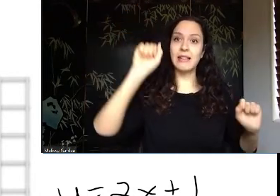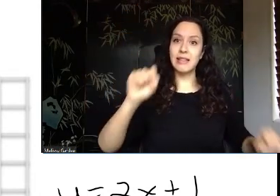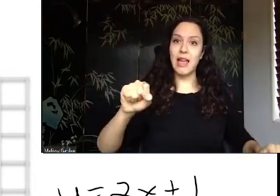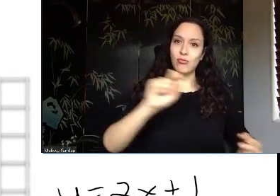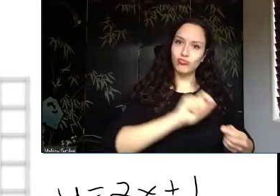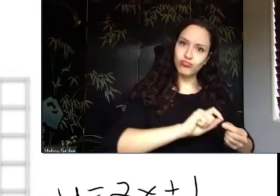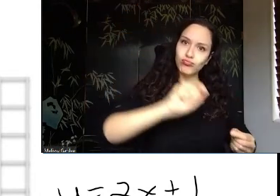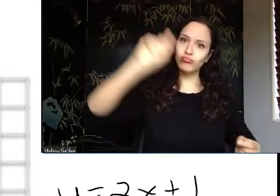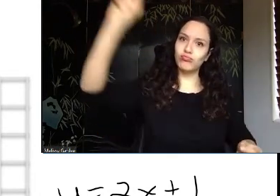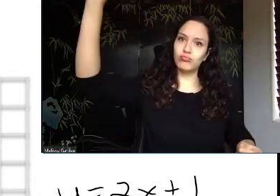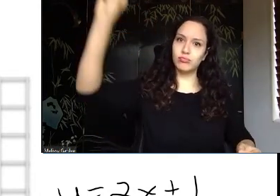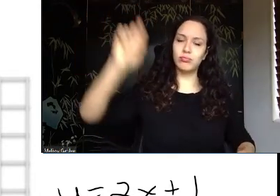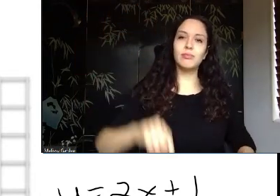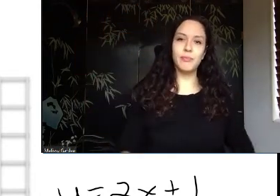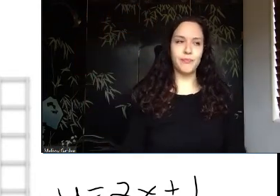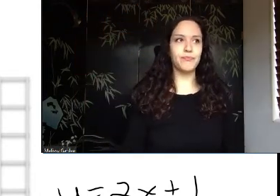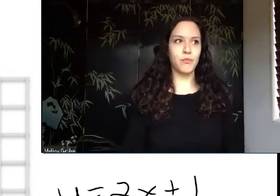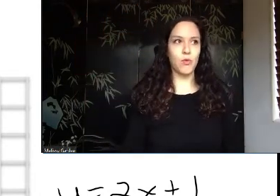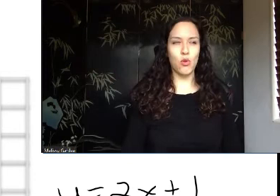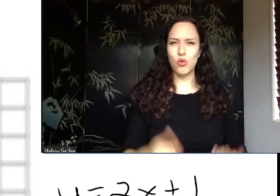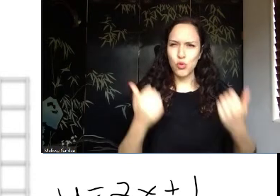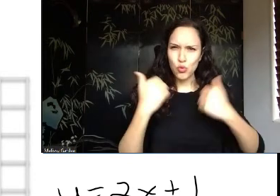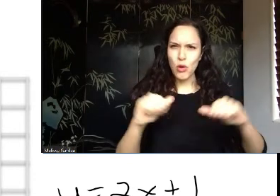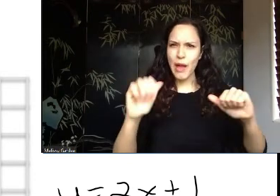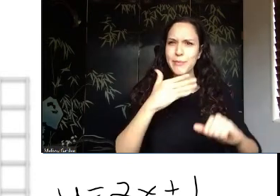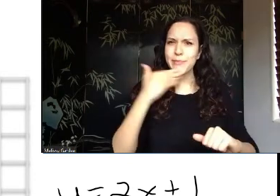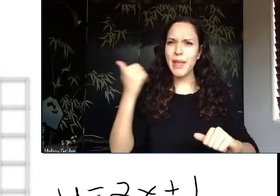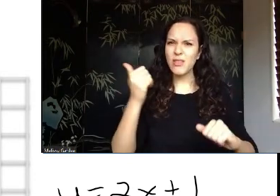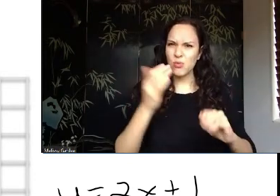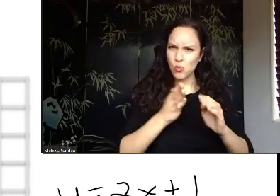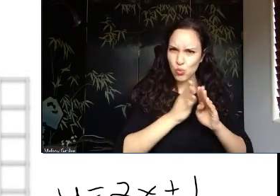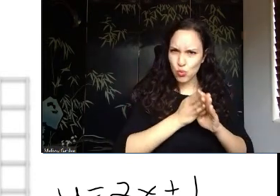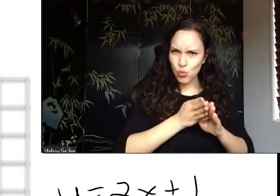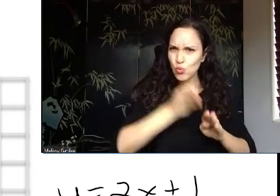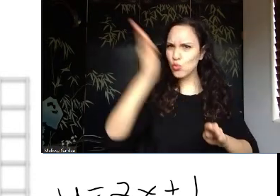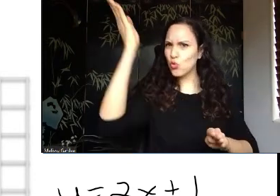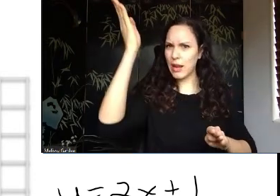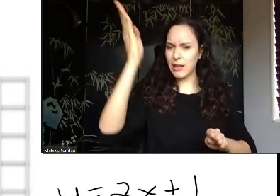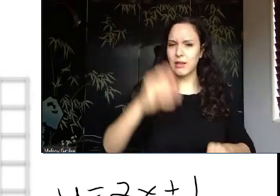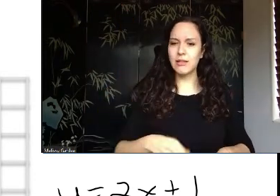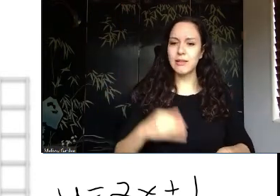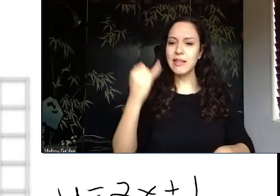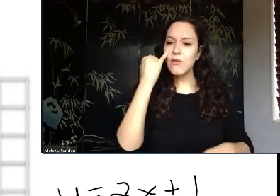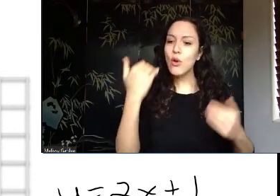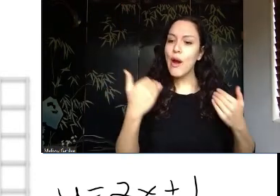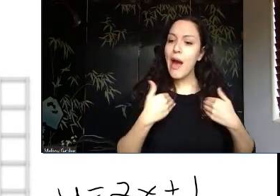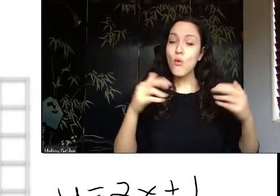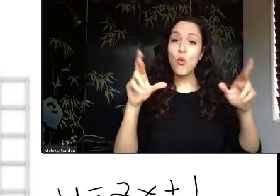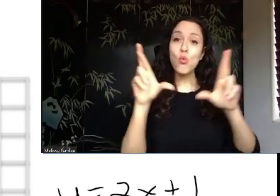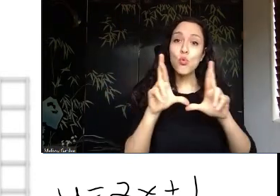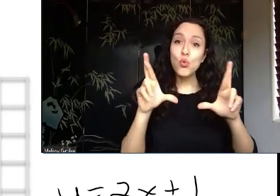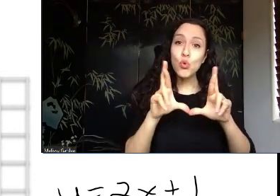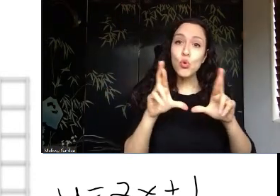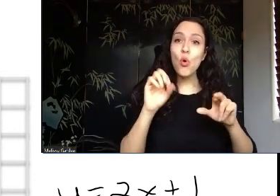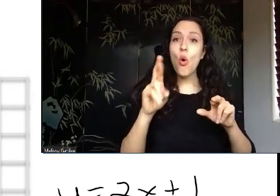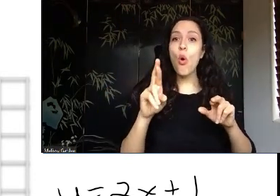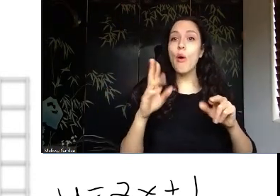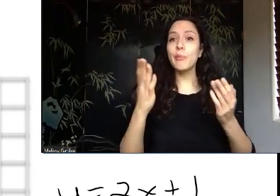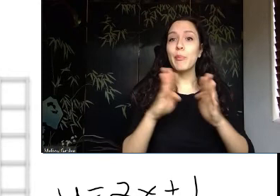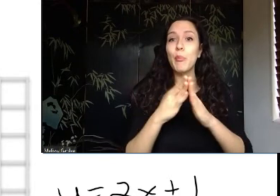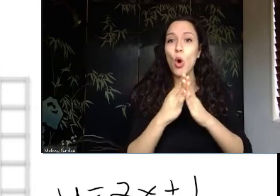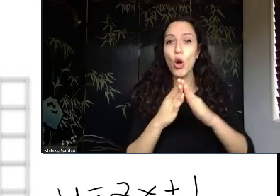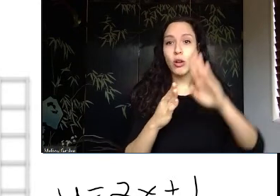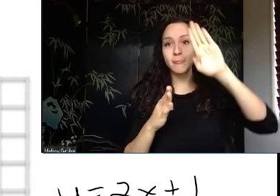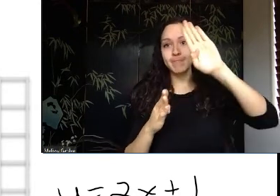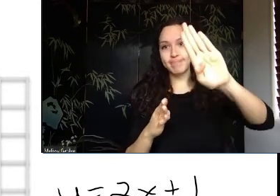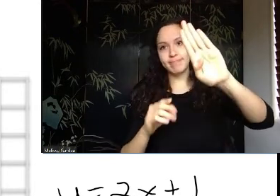draw. Try drawing it as straight as possible. If you have some kind of straight edge like a ruler or the edge of your binder